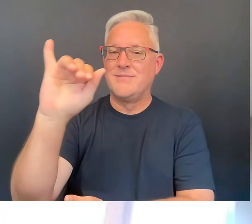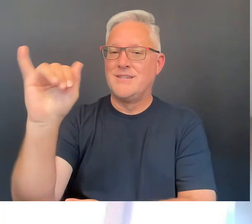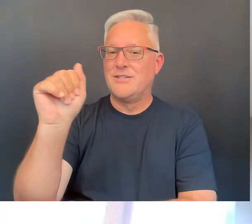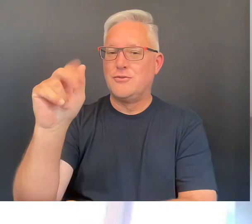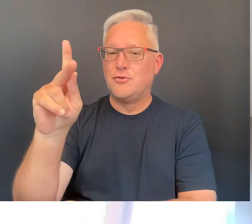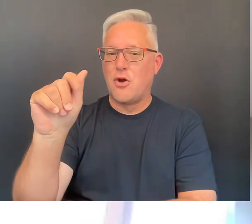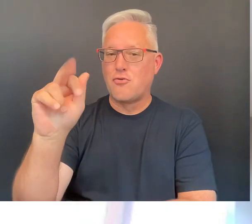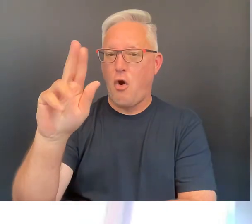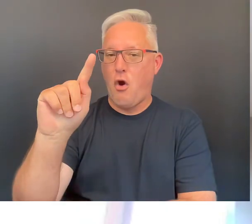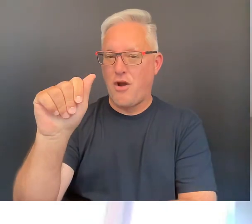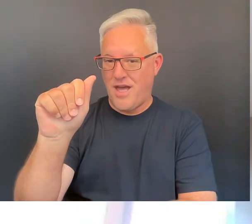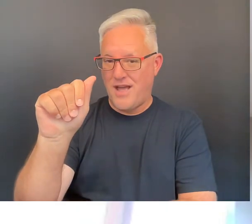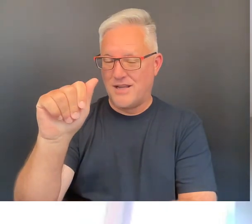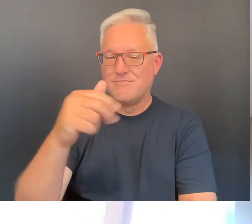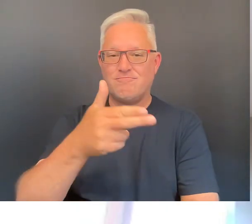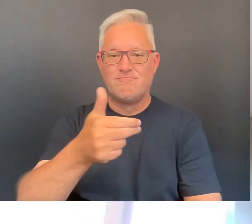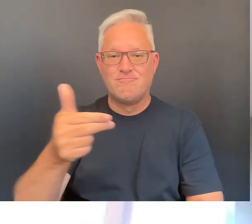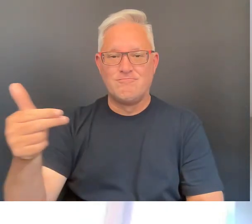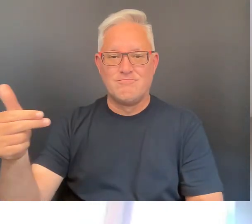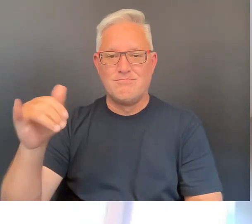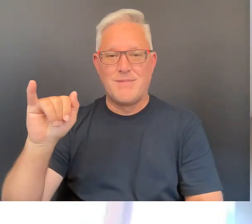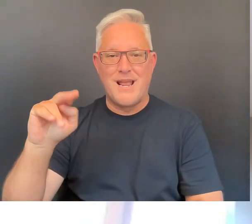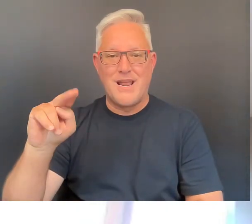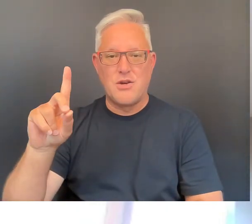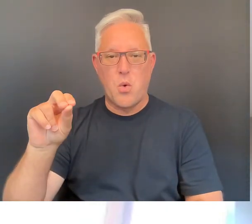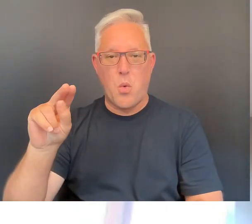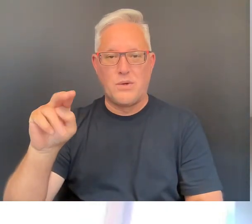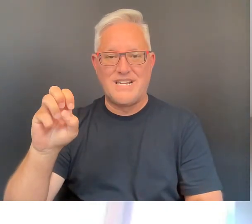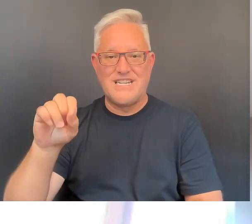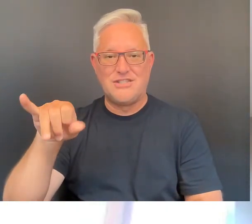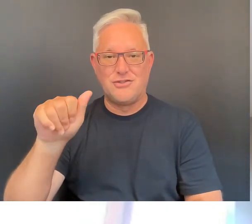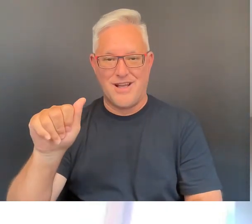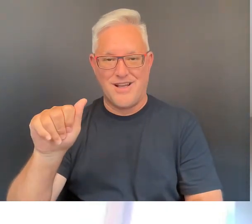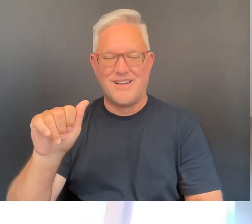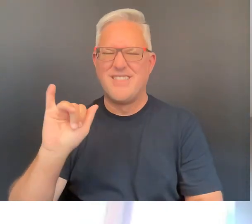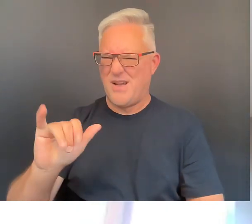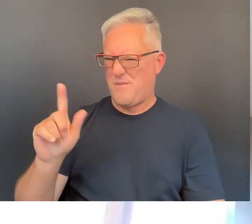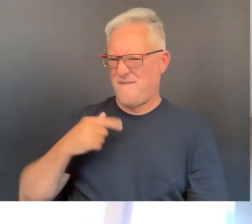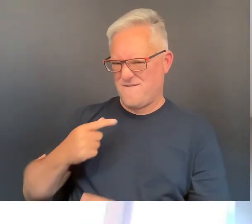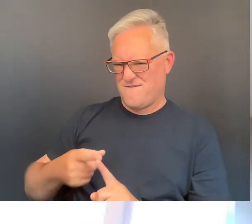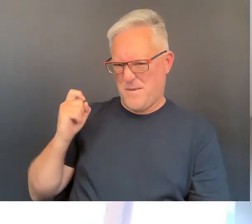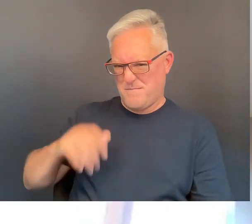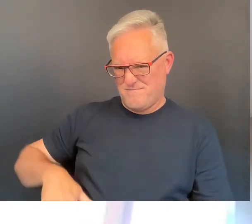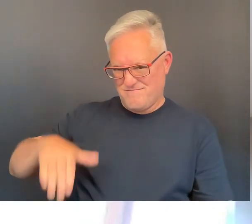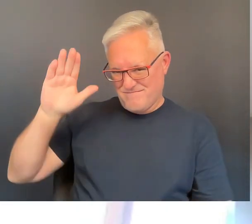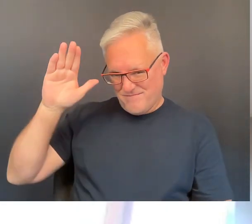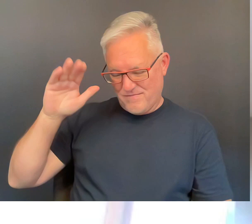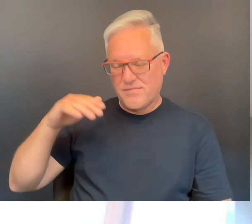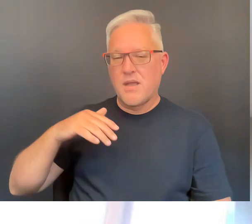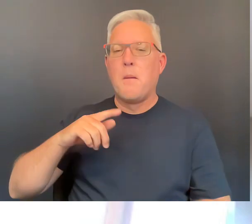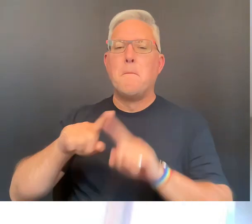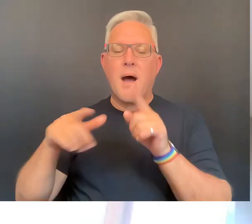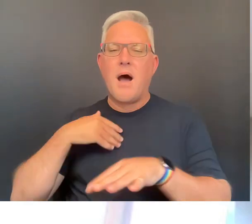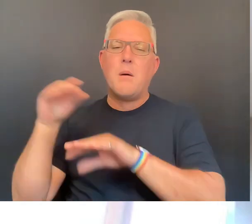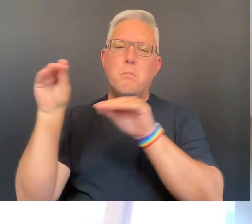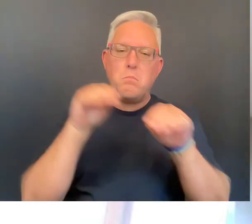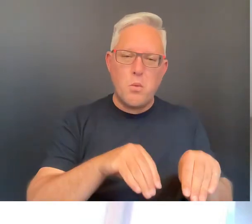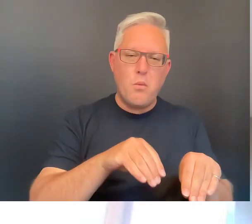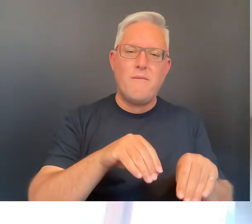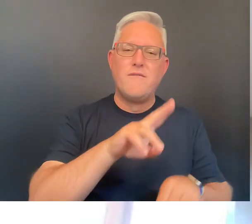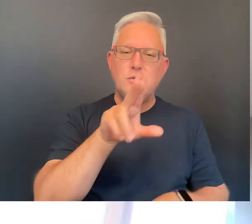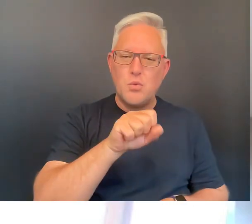where I'm originally from. But I also lived in the US on and off. I grew up in the US